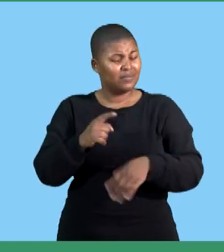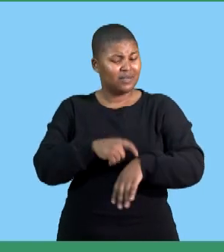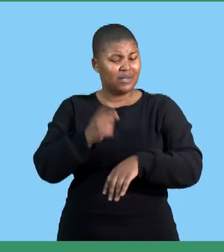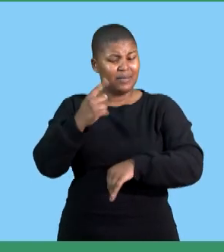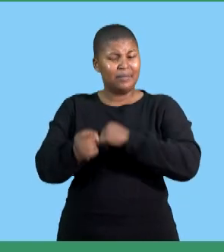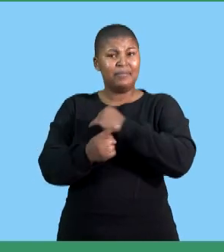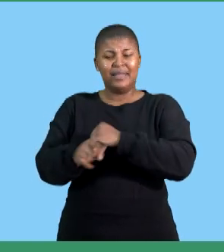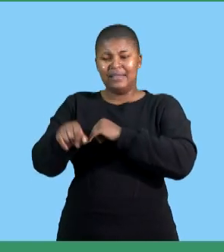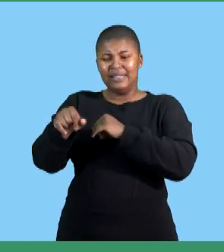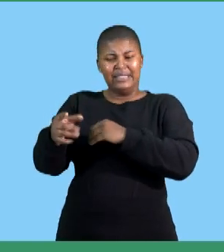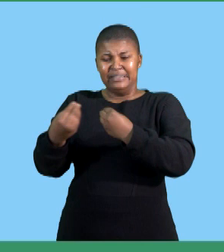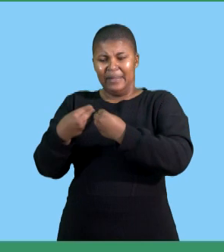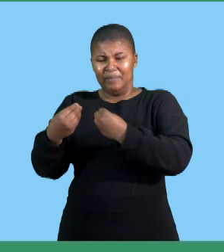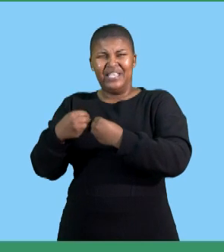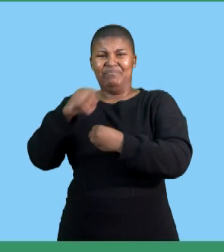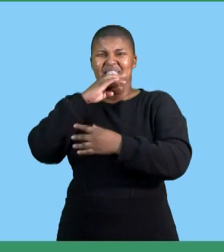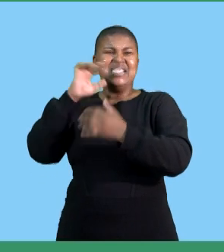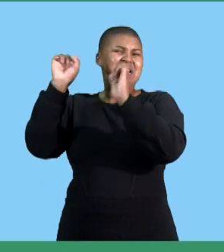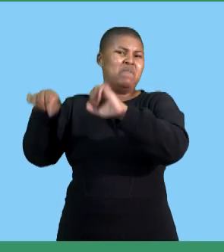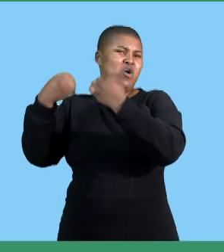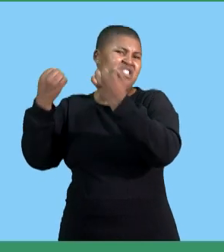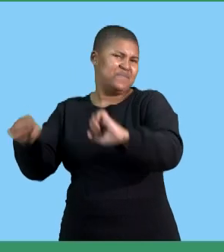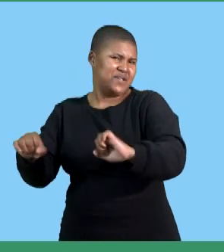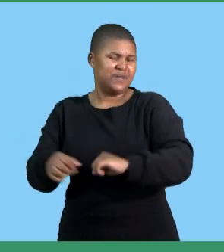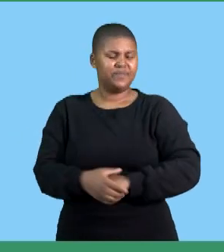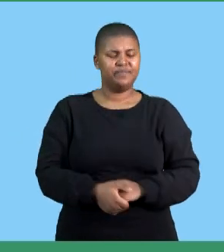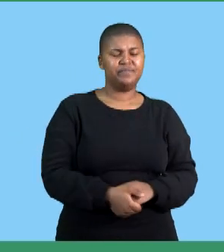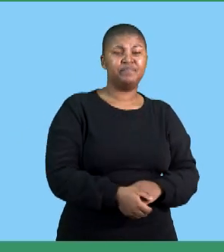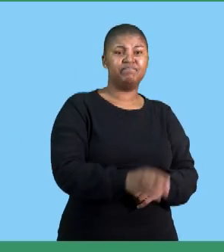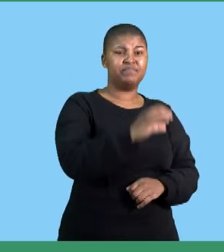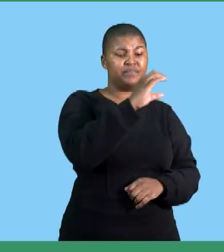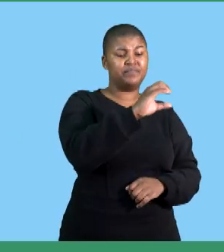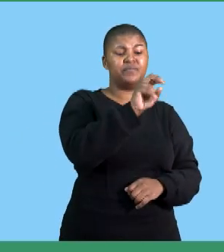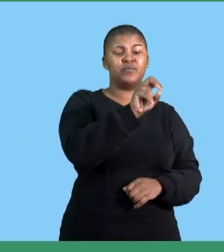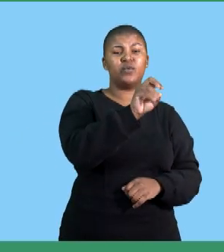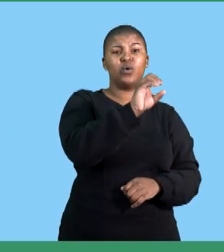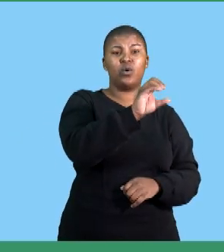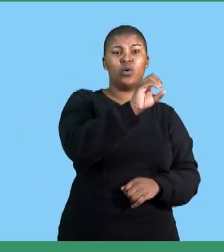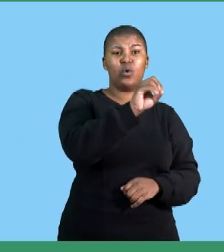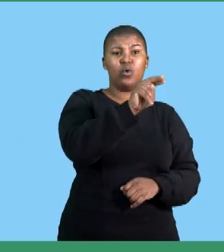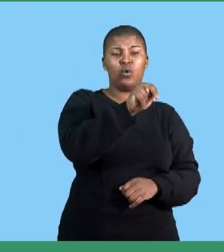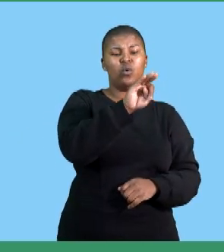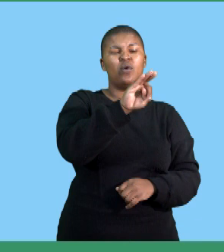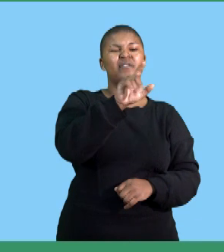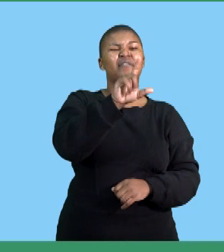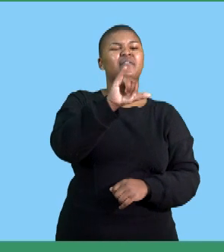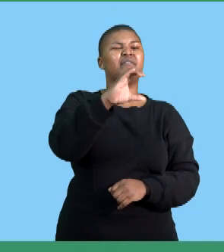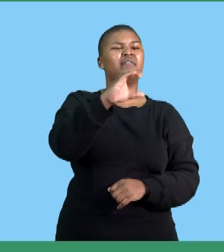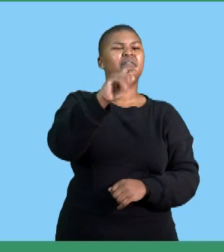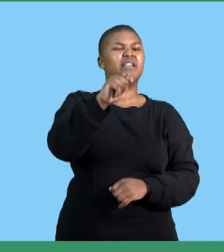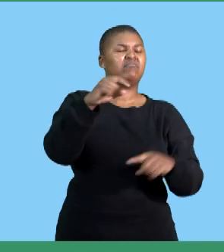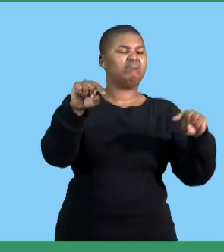impossible. We also have the term conflict, which is a difference or disagreement